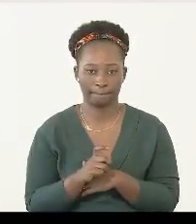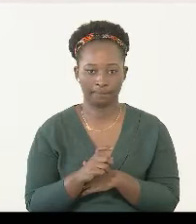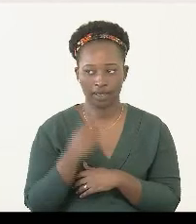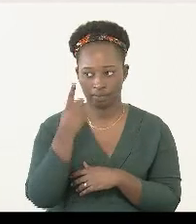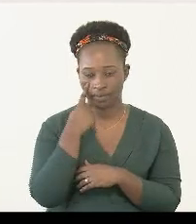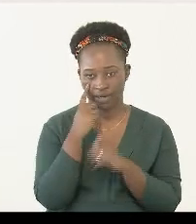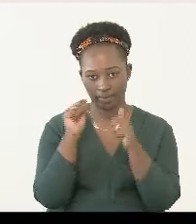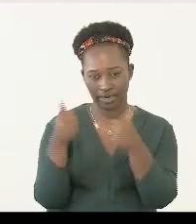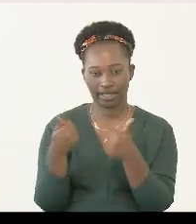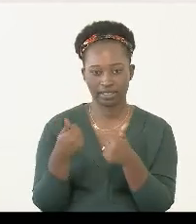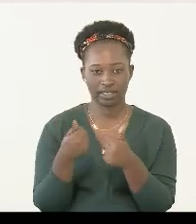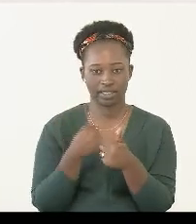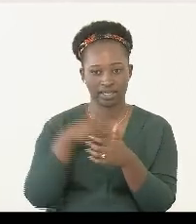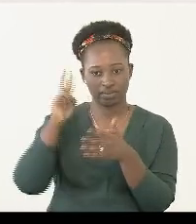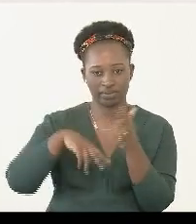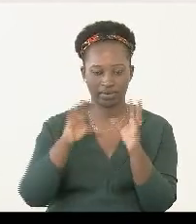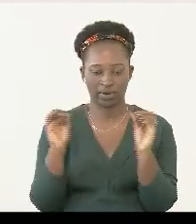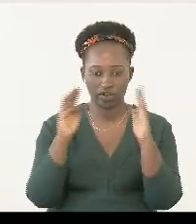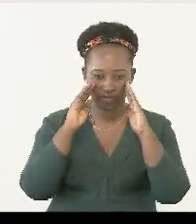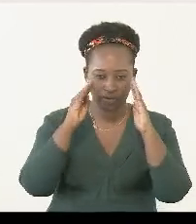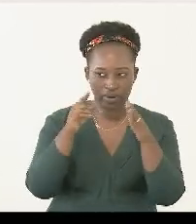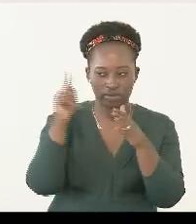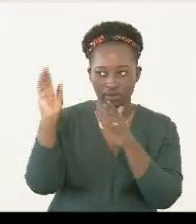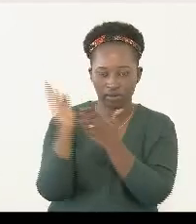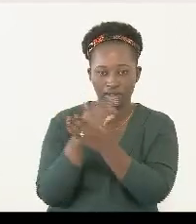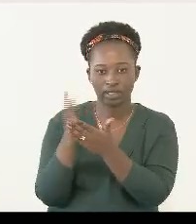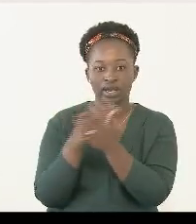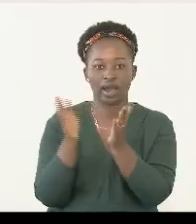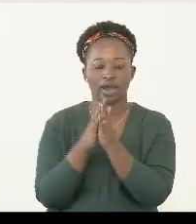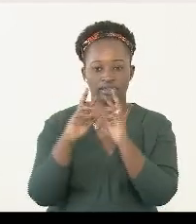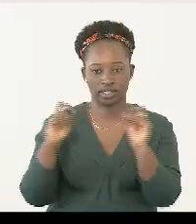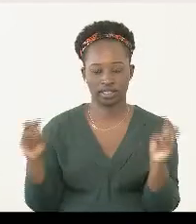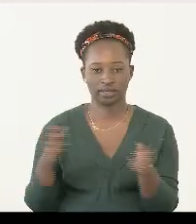check it very well. I'm not reading, so focus on the slides and check.